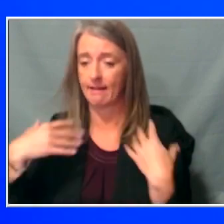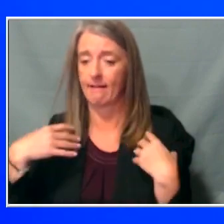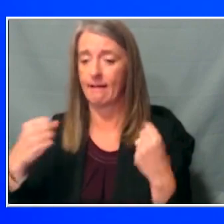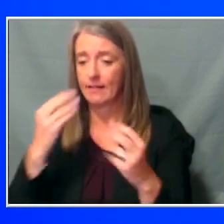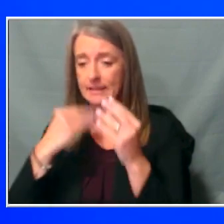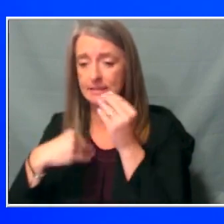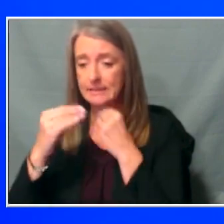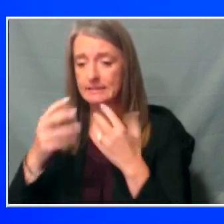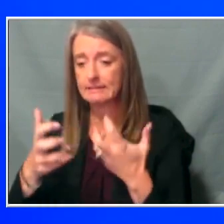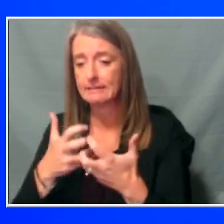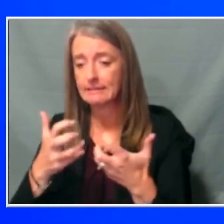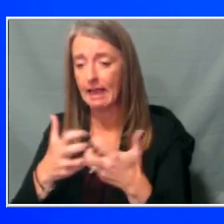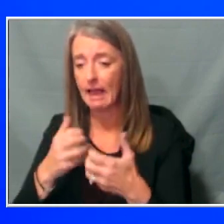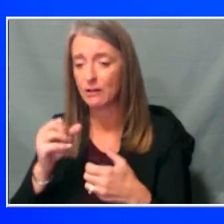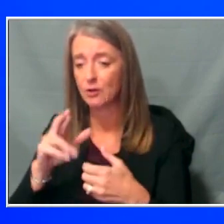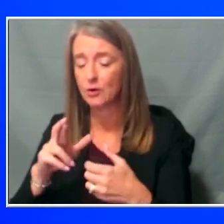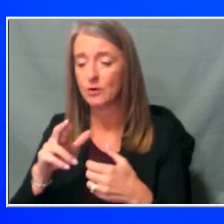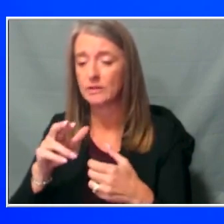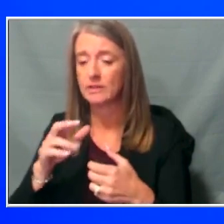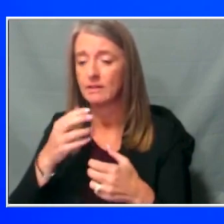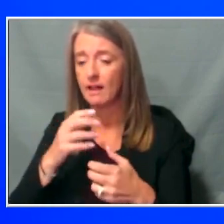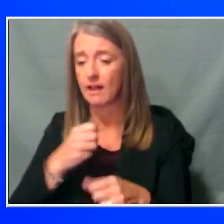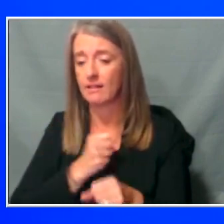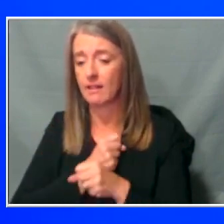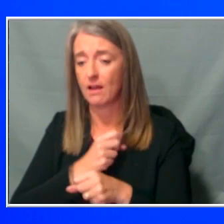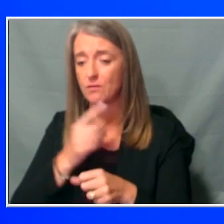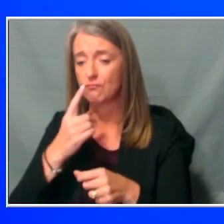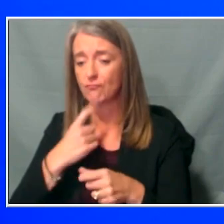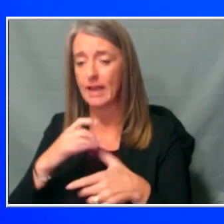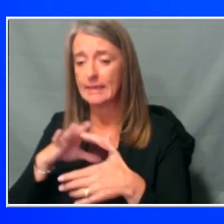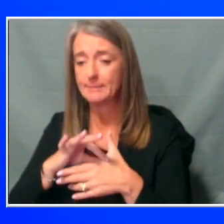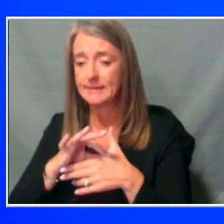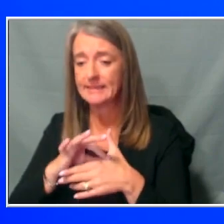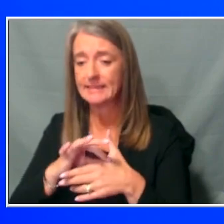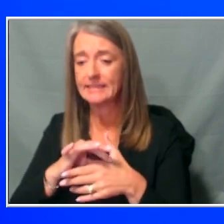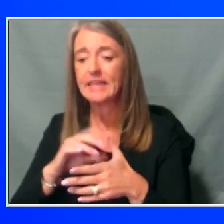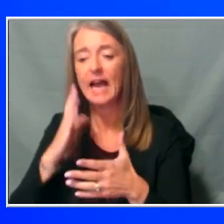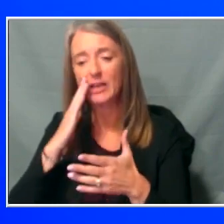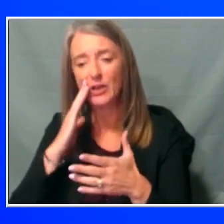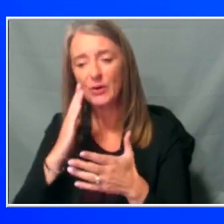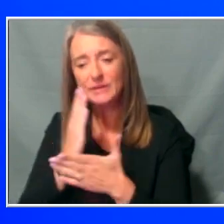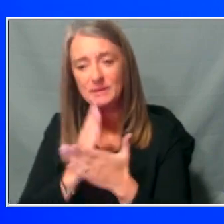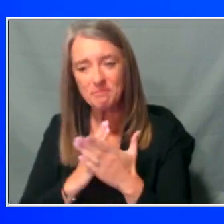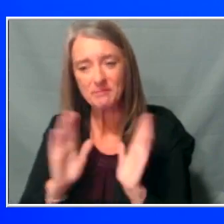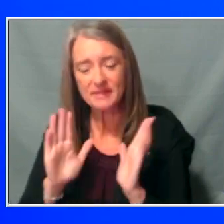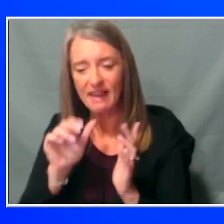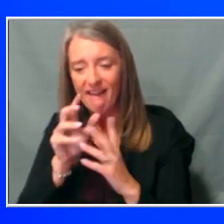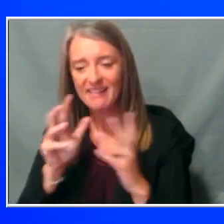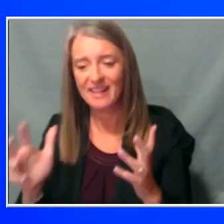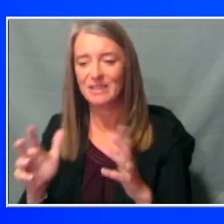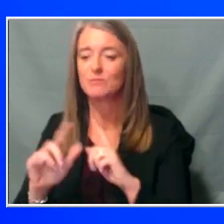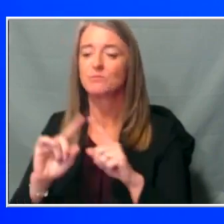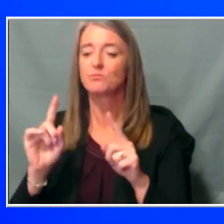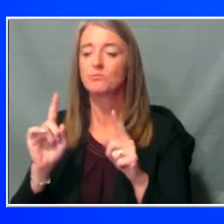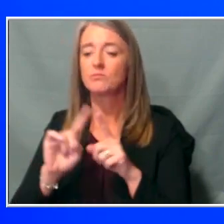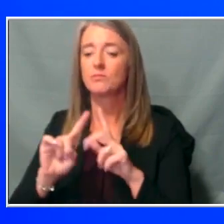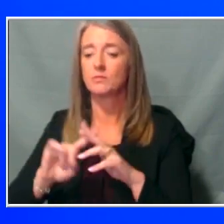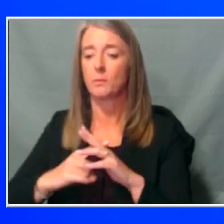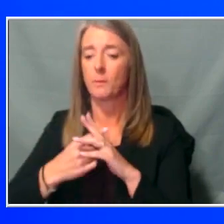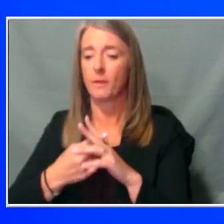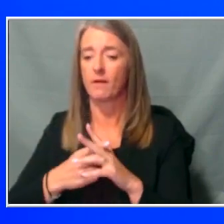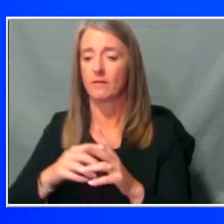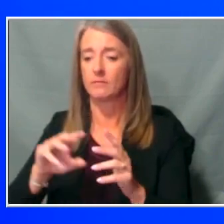like salad, or I love red meat, but not in moderation. And I also did start